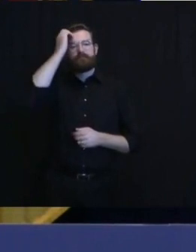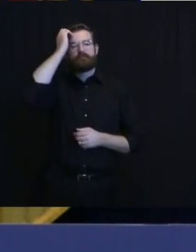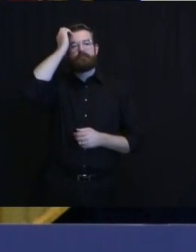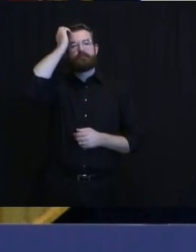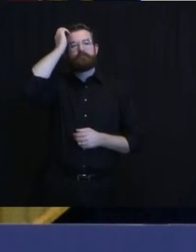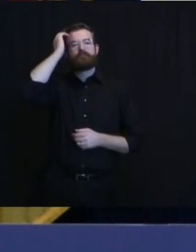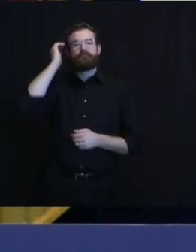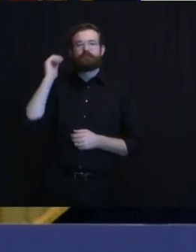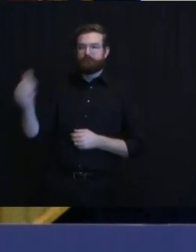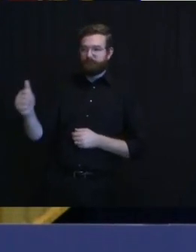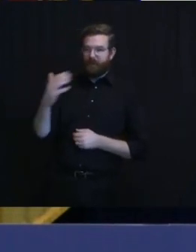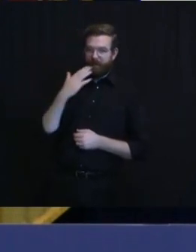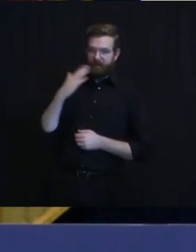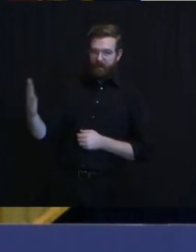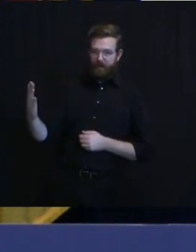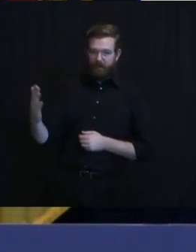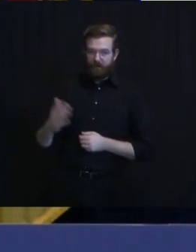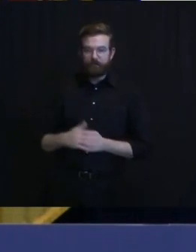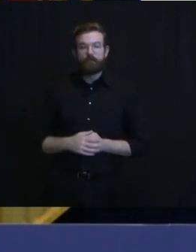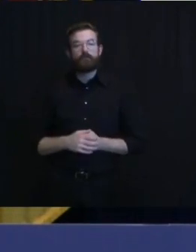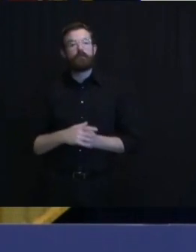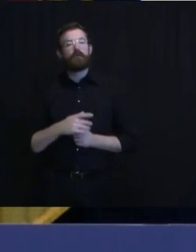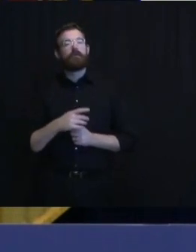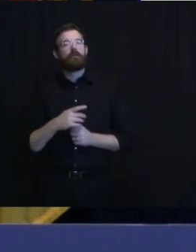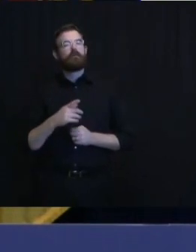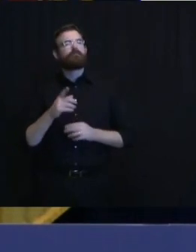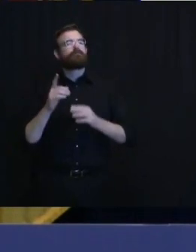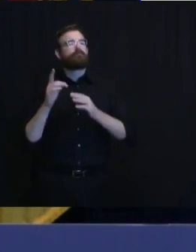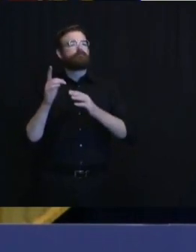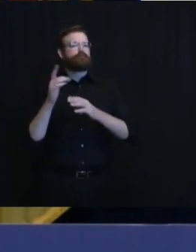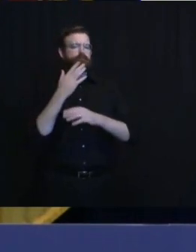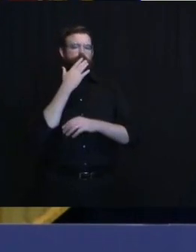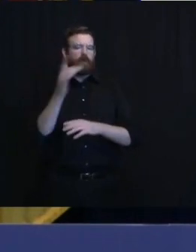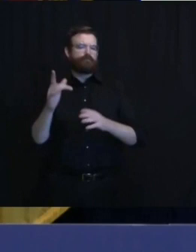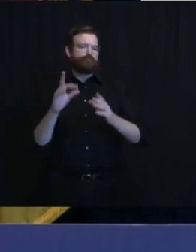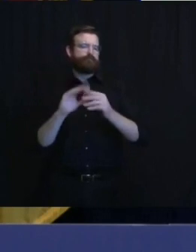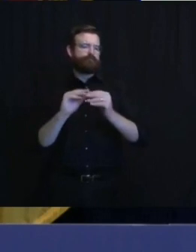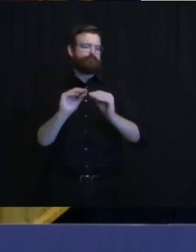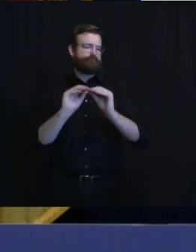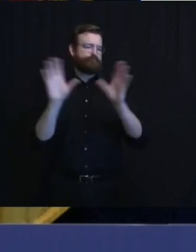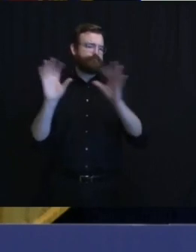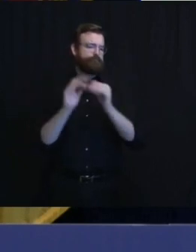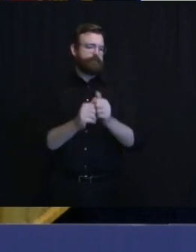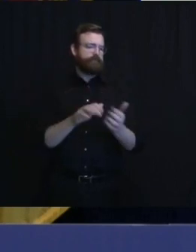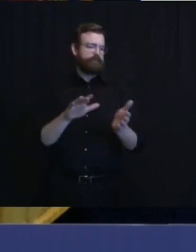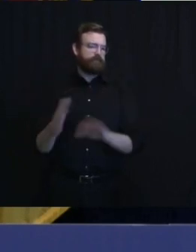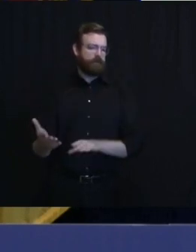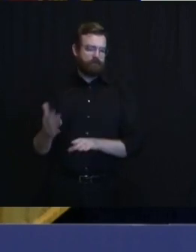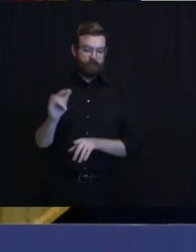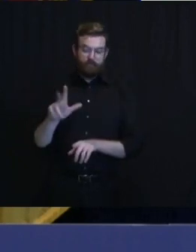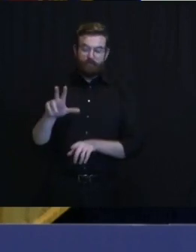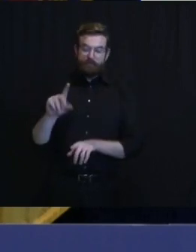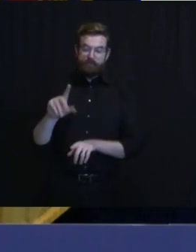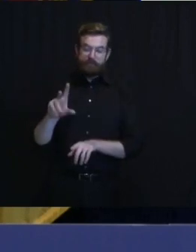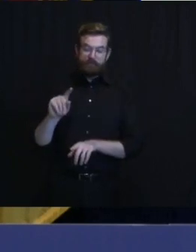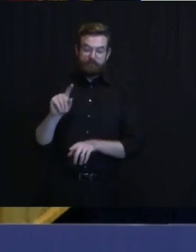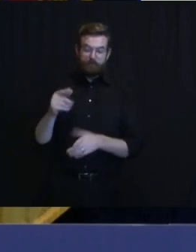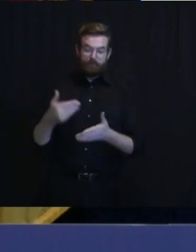know, the 7-day rolling average is what you and Tina and Ed and others look at, as you noted, a